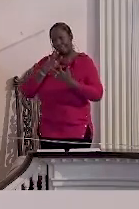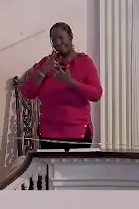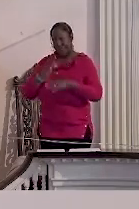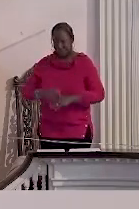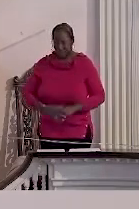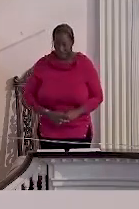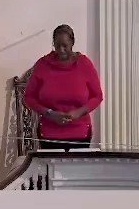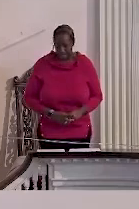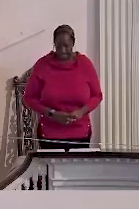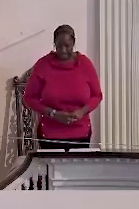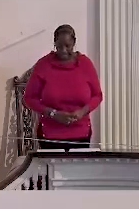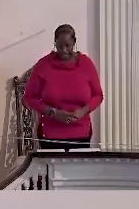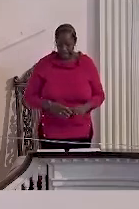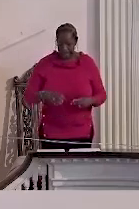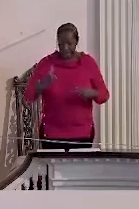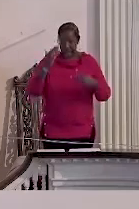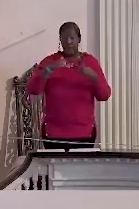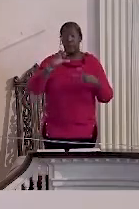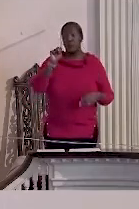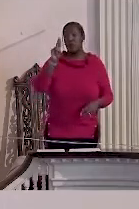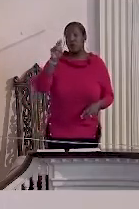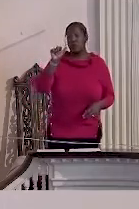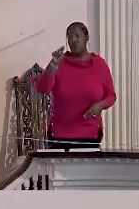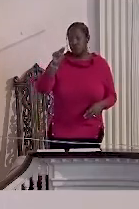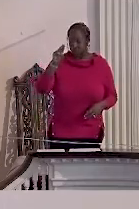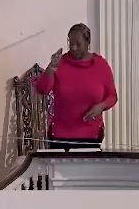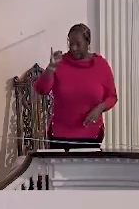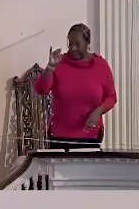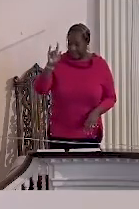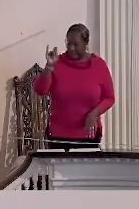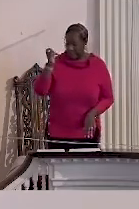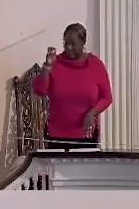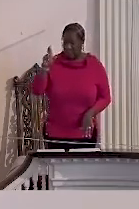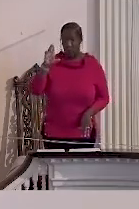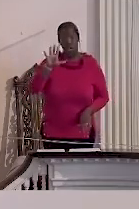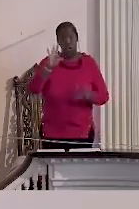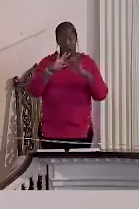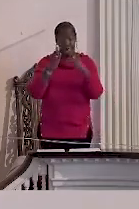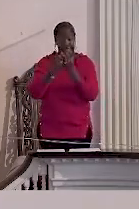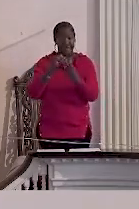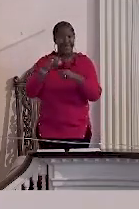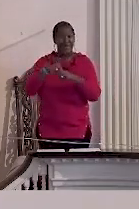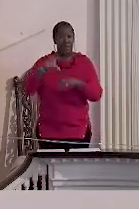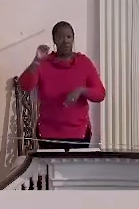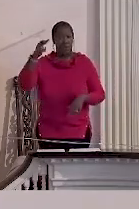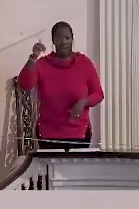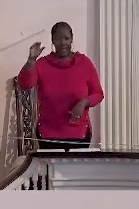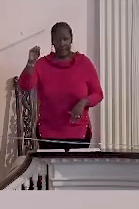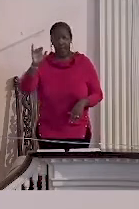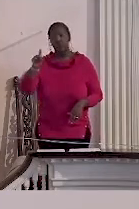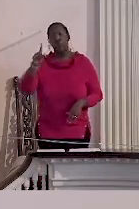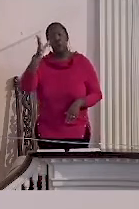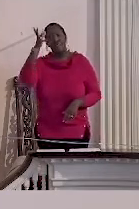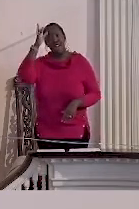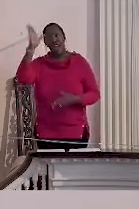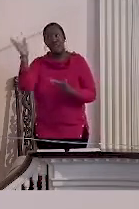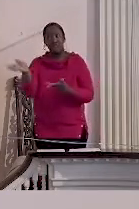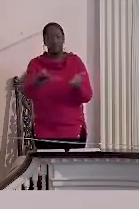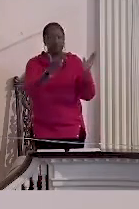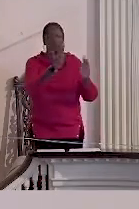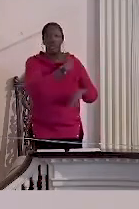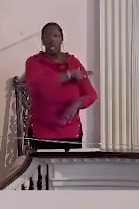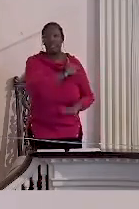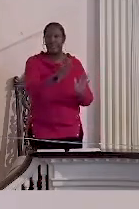And we are holding Susan Milner and her family in Columbus, Ohio. Her father was rehospitalized there this